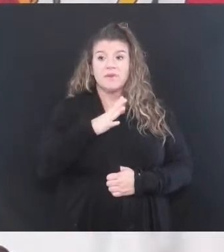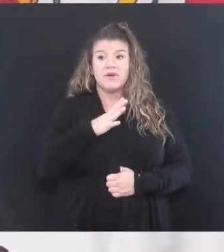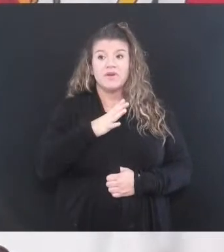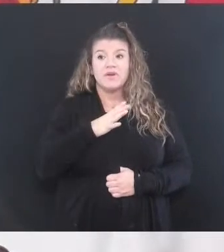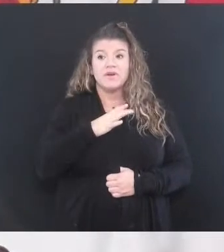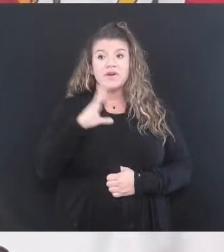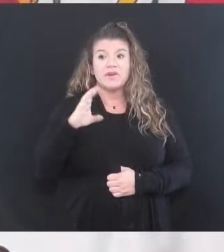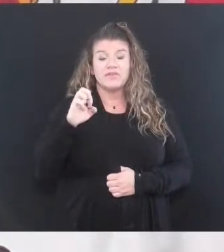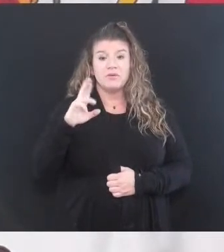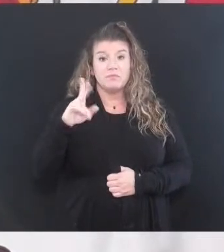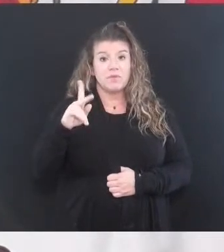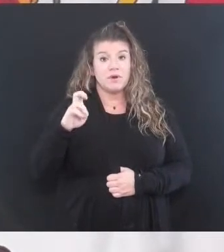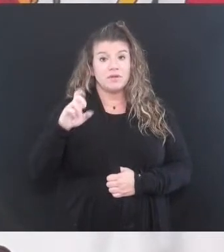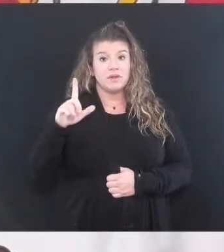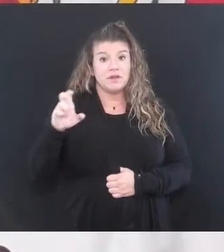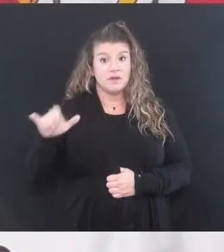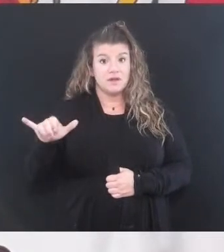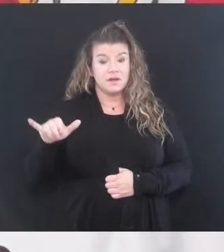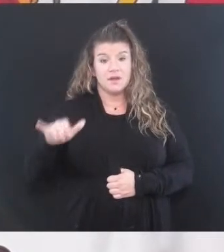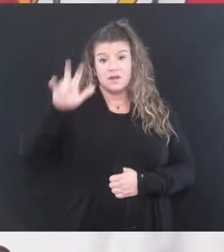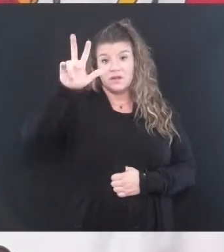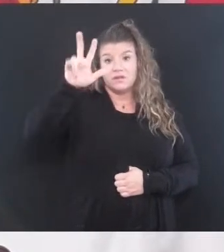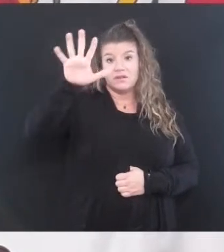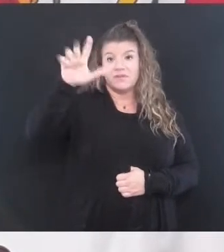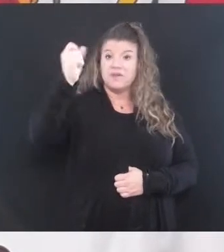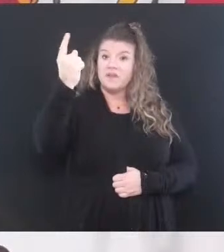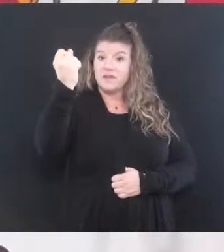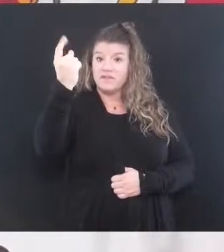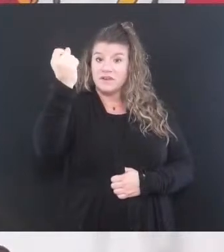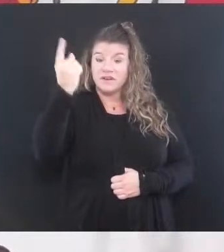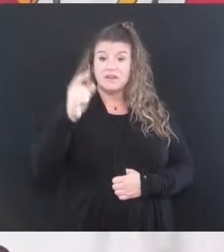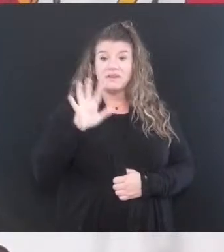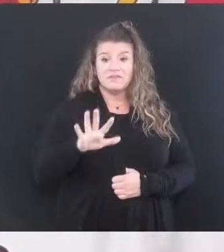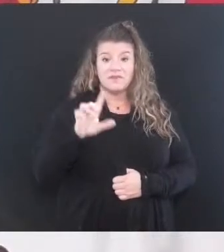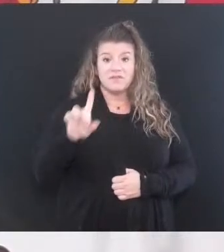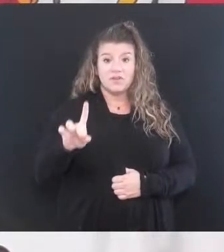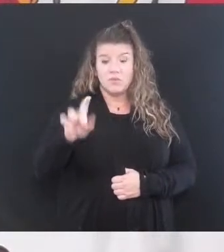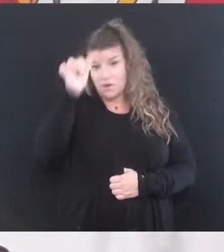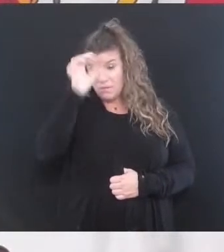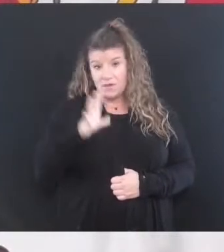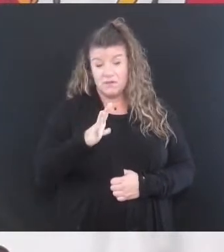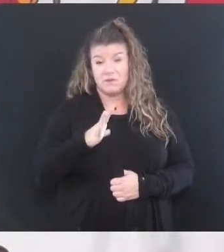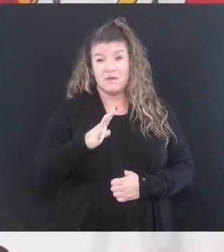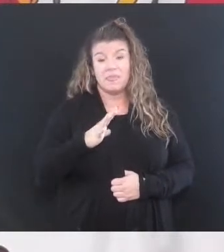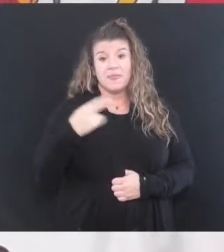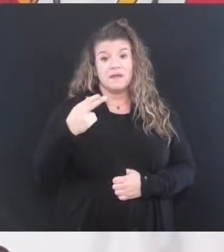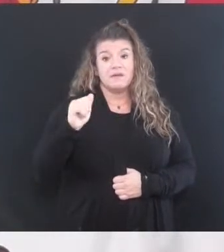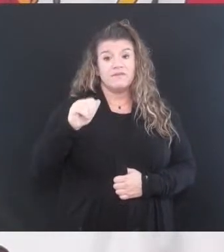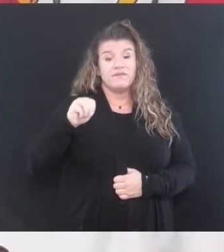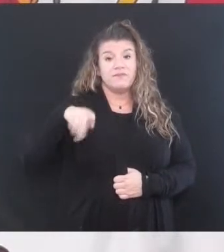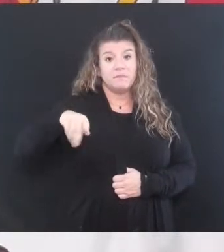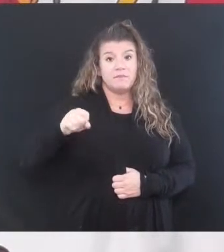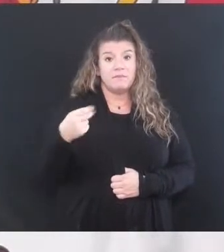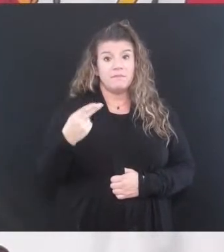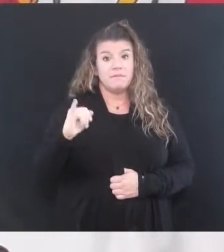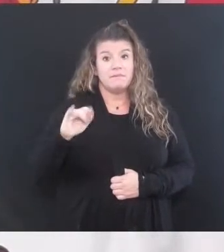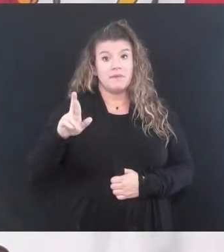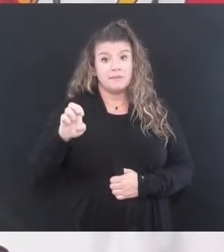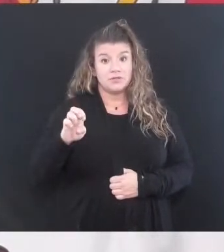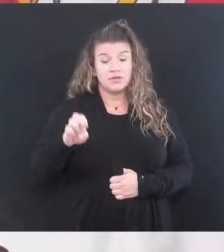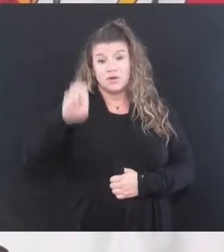from Berkeley County. The 3,511th death of 51-year-old male from Hampshire County.